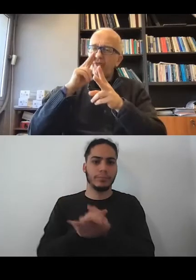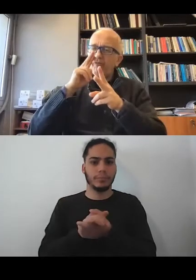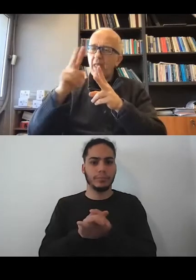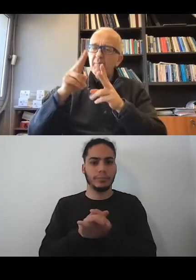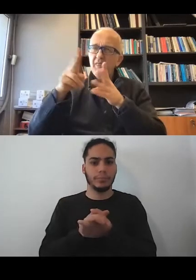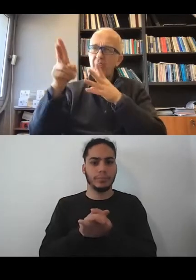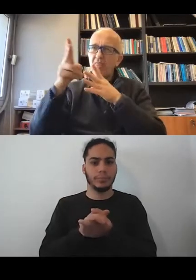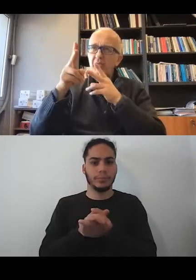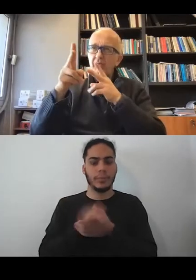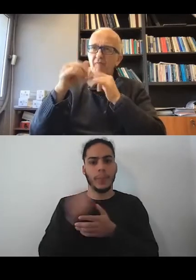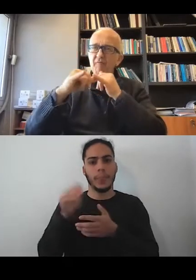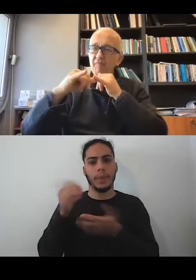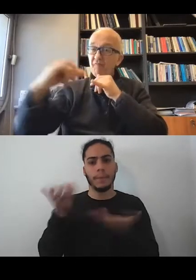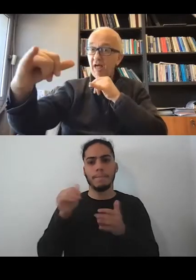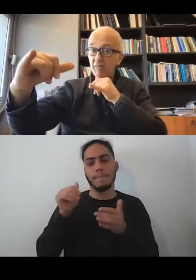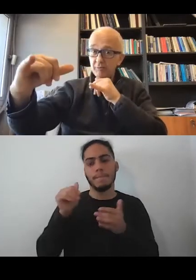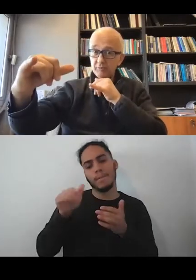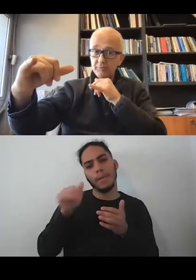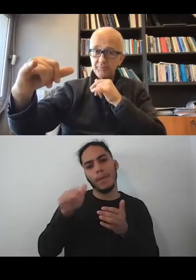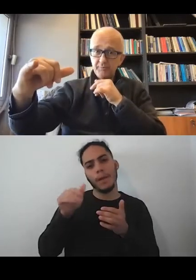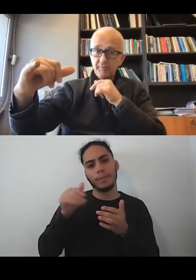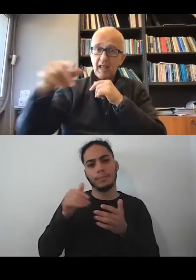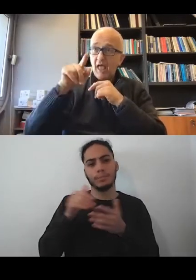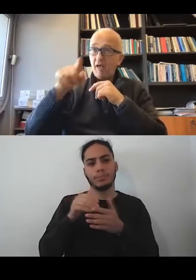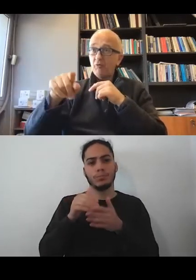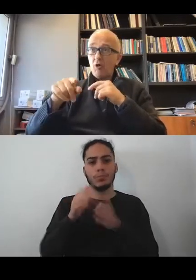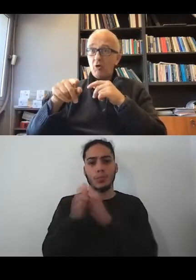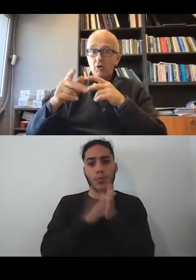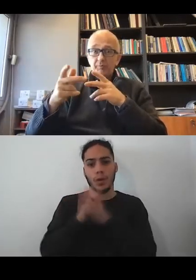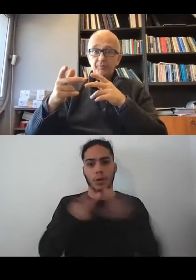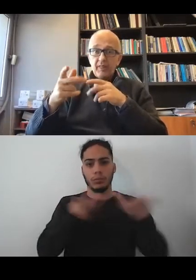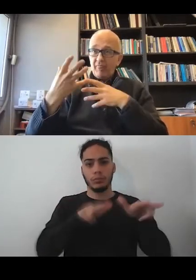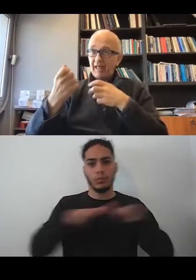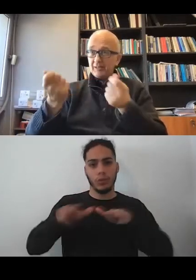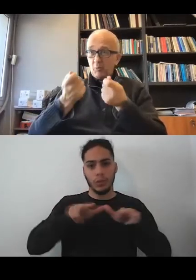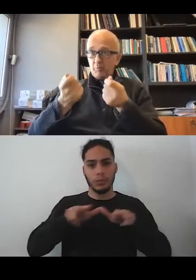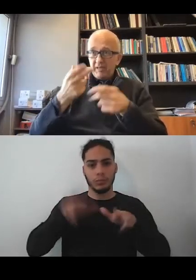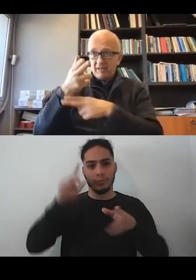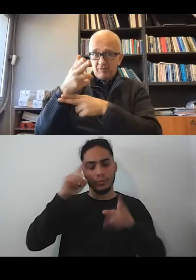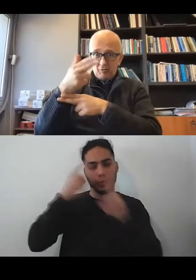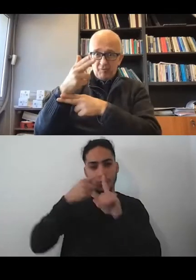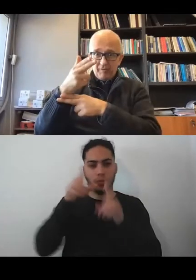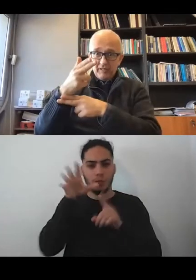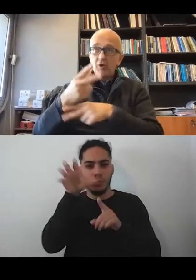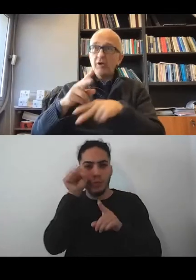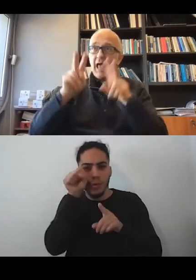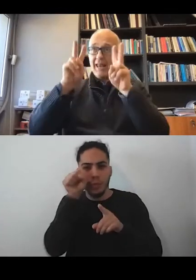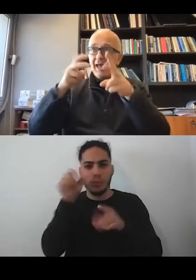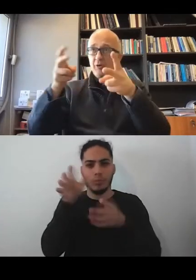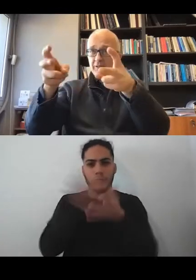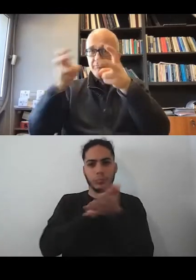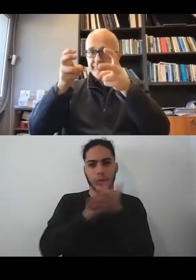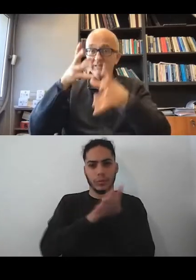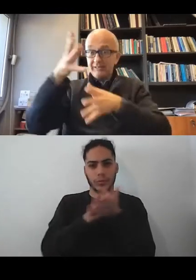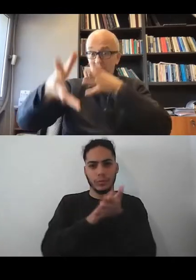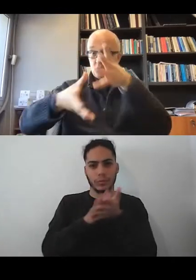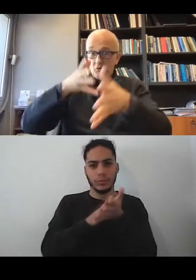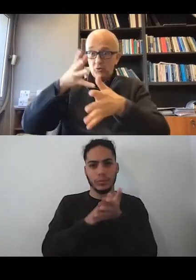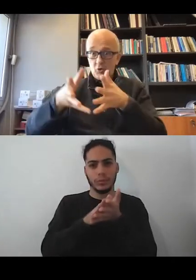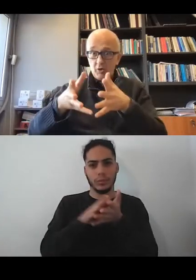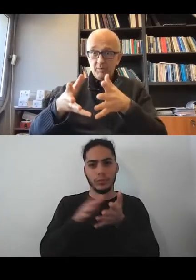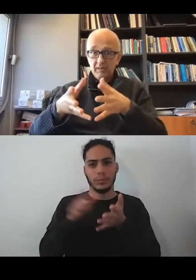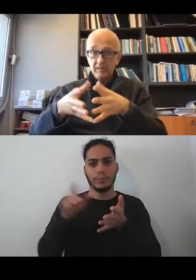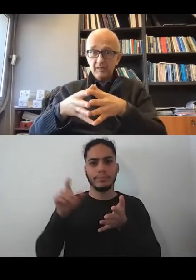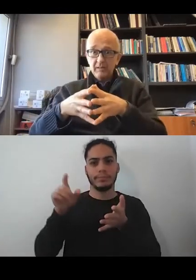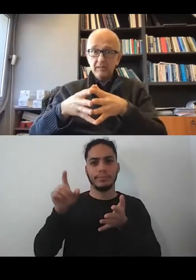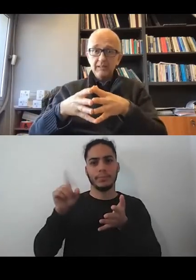and it will use the video to recognize the signs and also